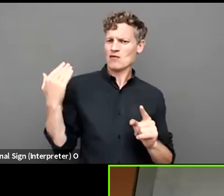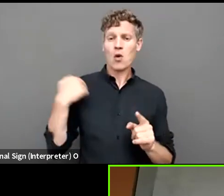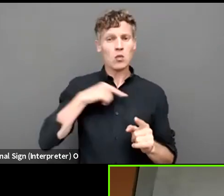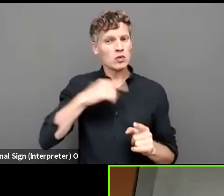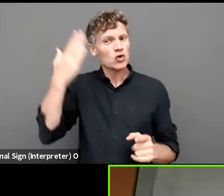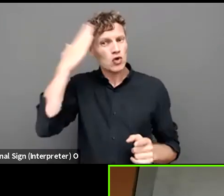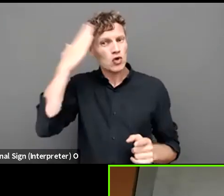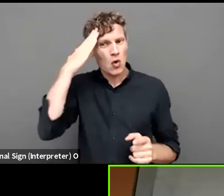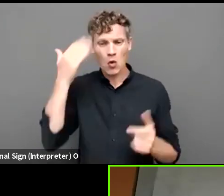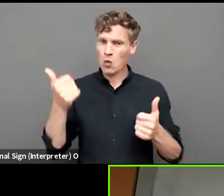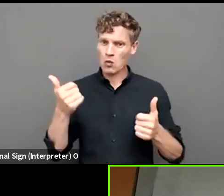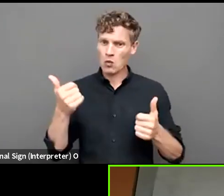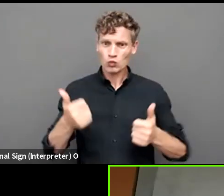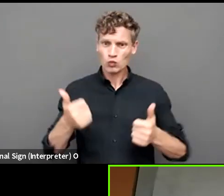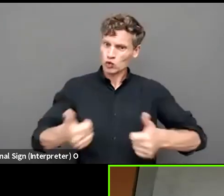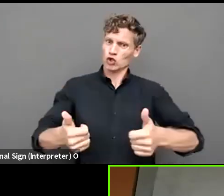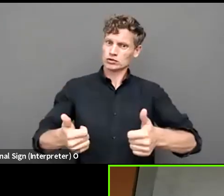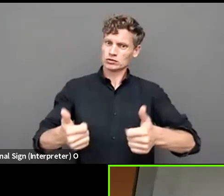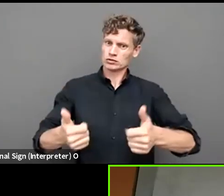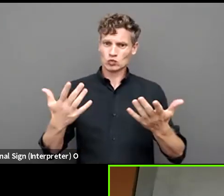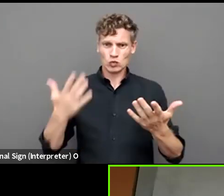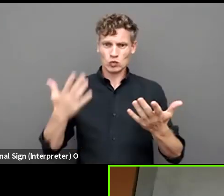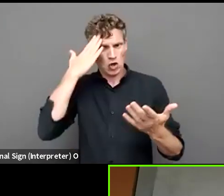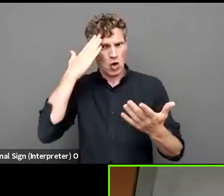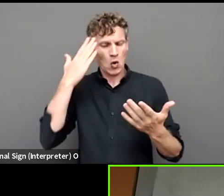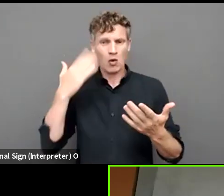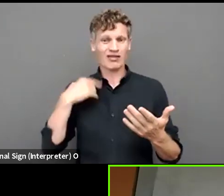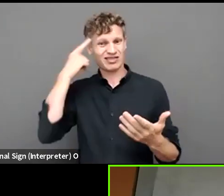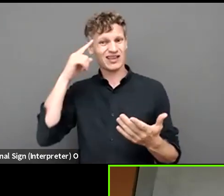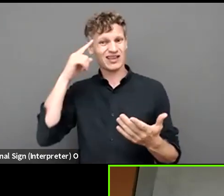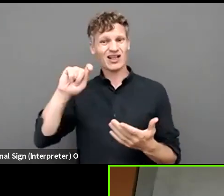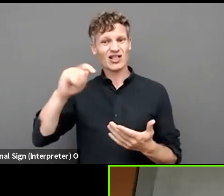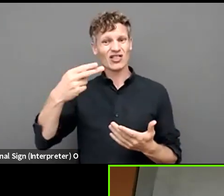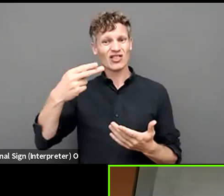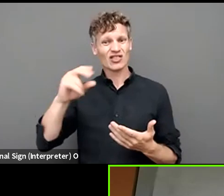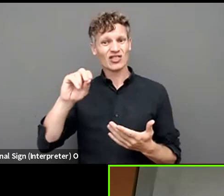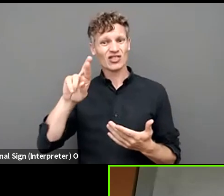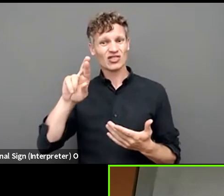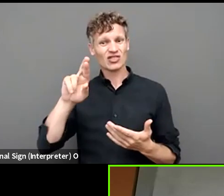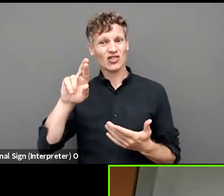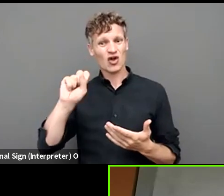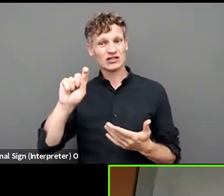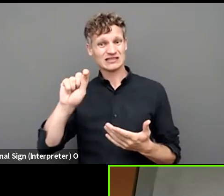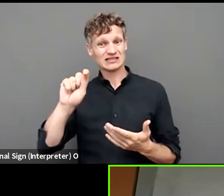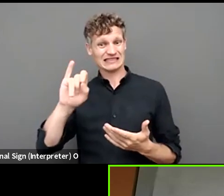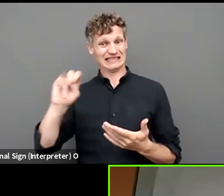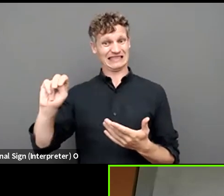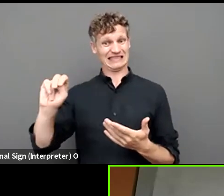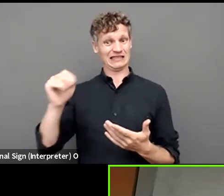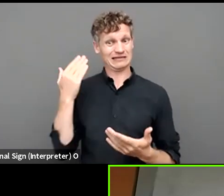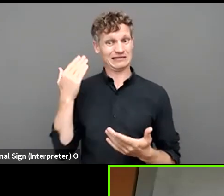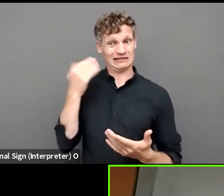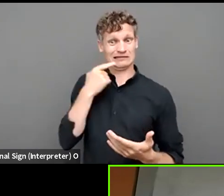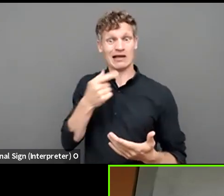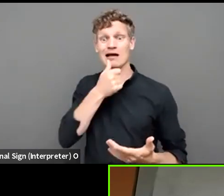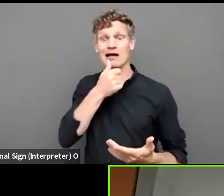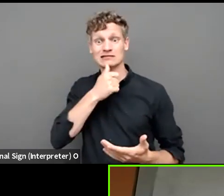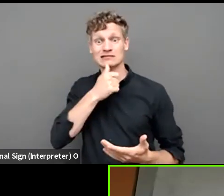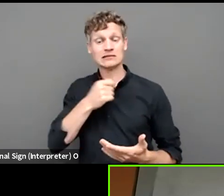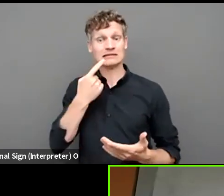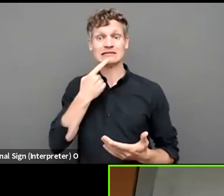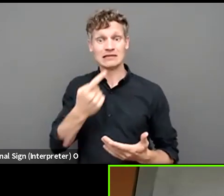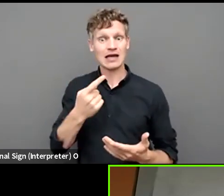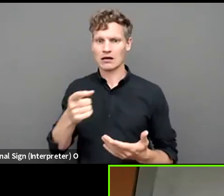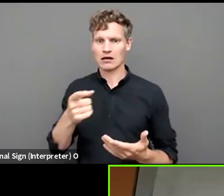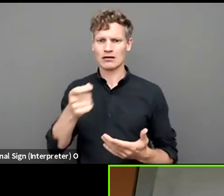will work. And I think Thorstein here is absolutely right in that, most women are not like you, Samira. They